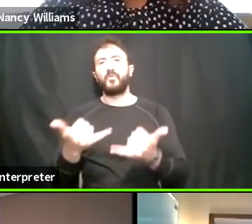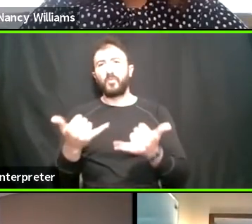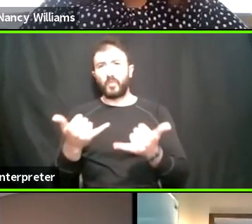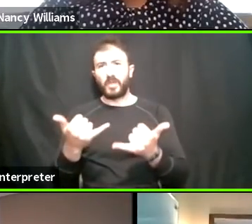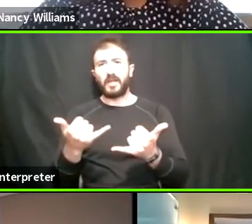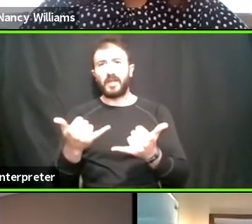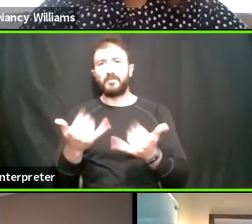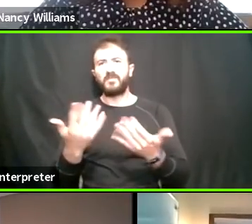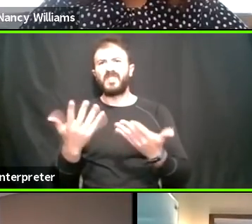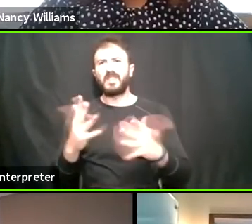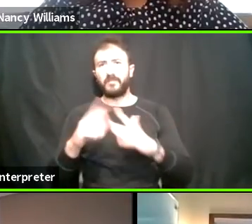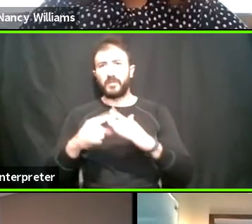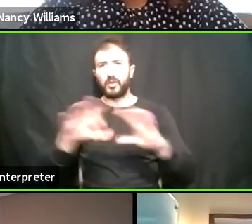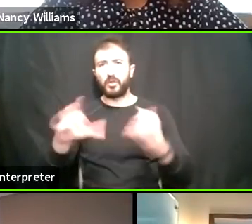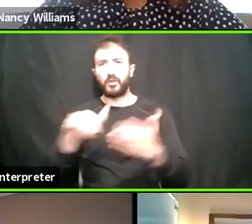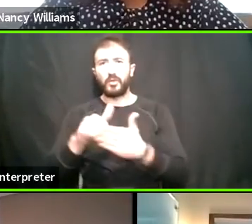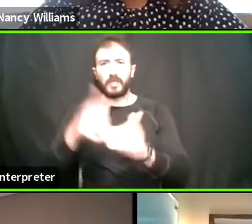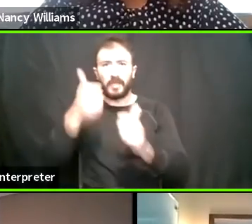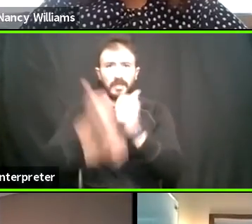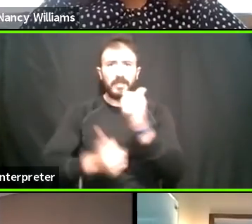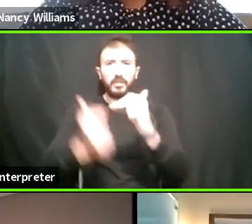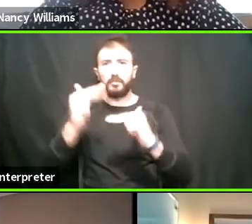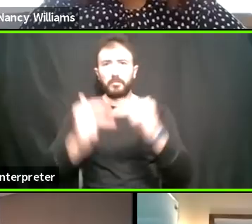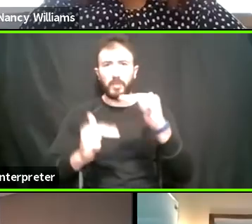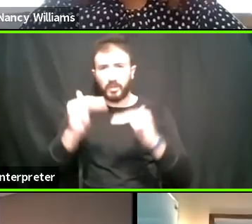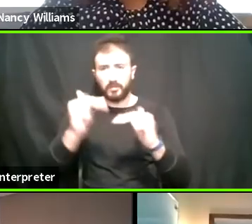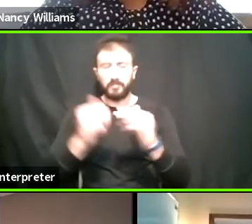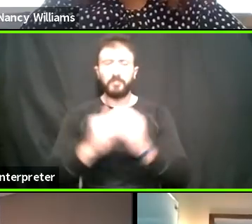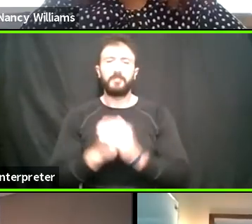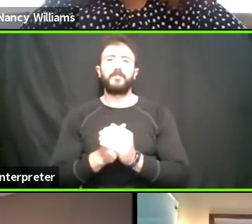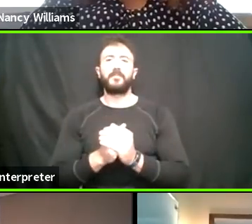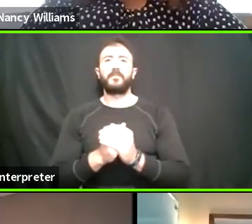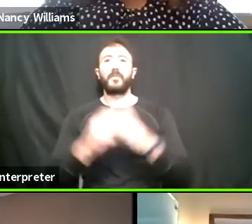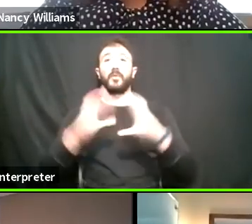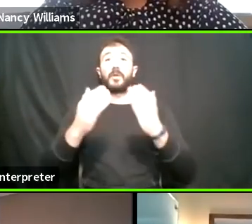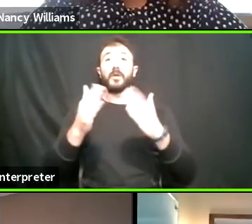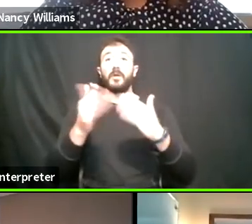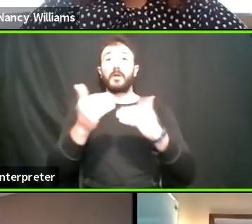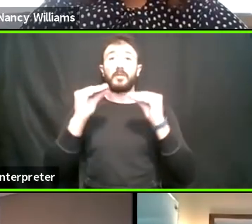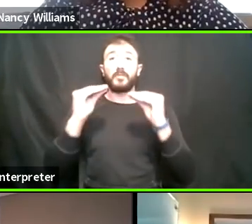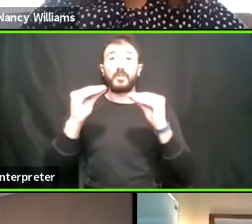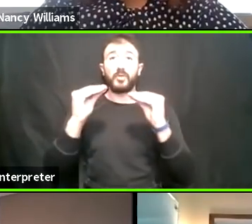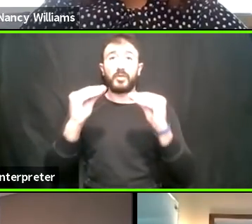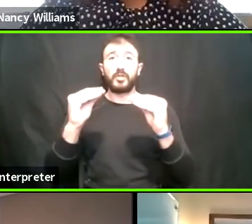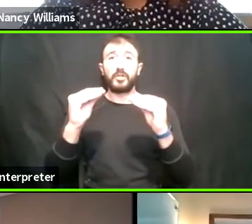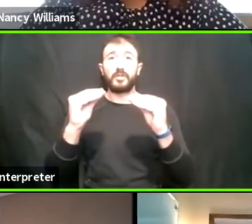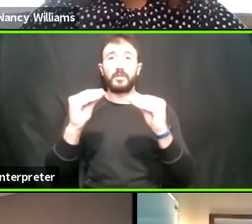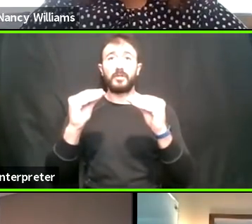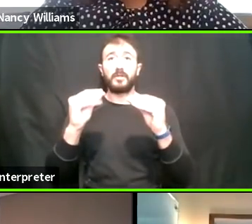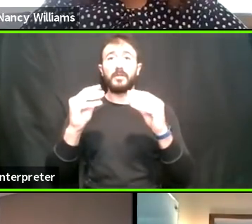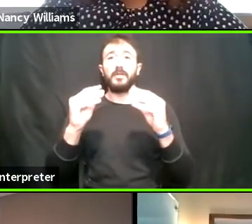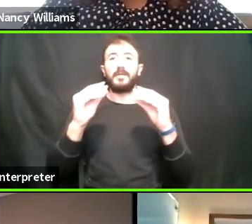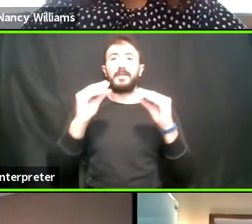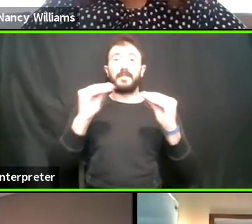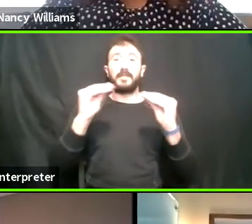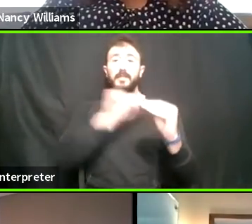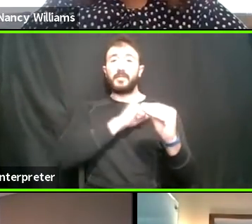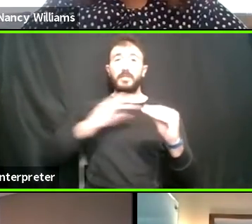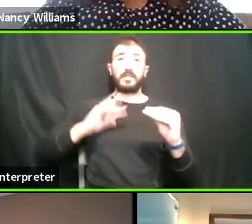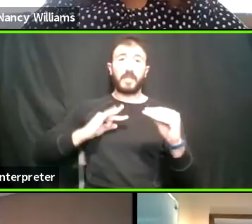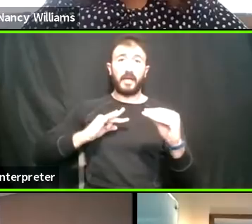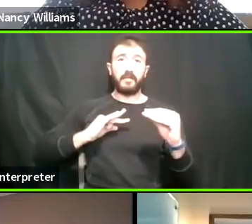far as classrooms go, our guidelines include that teaching staff at the elementary school will be disinfecting those desks once per